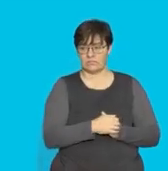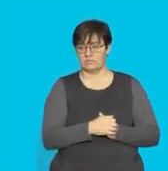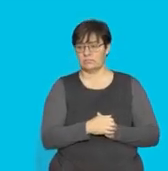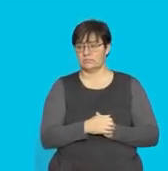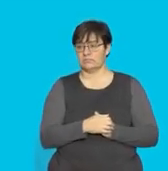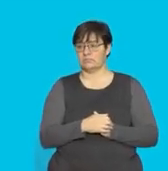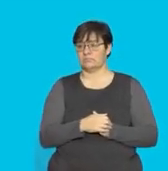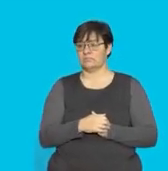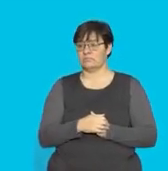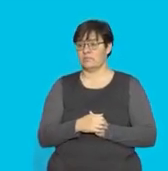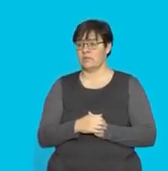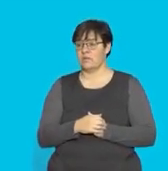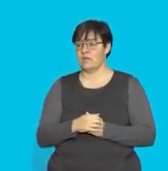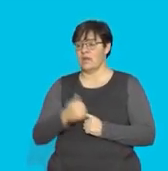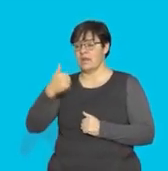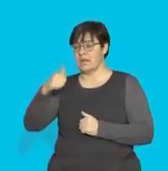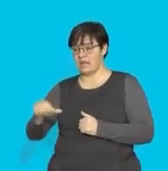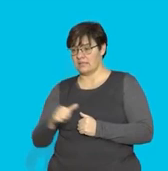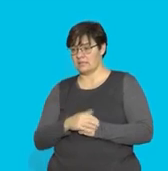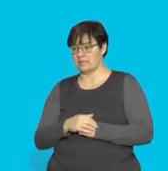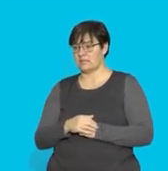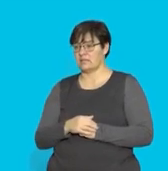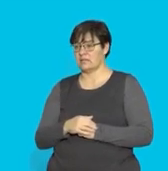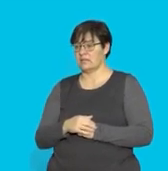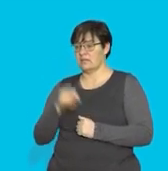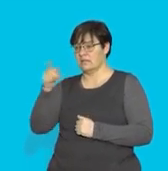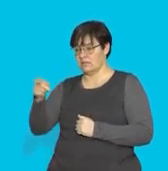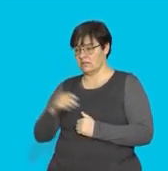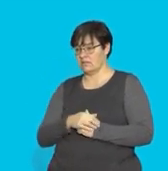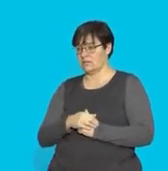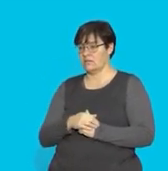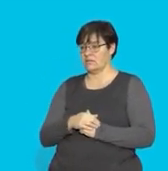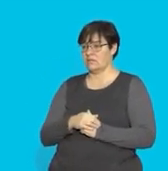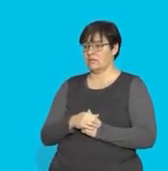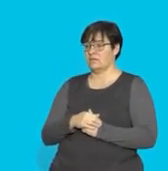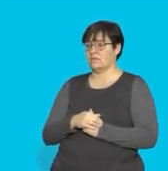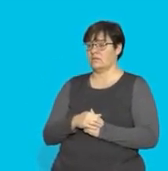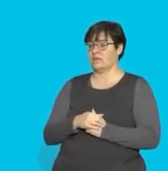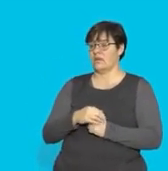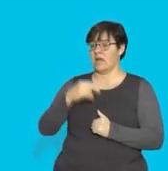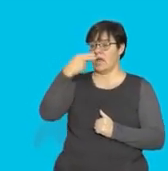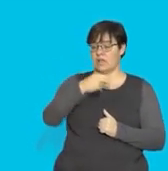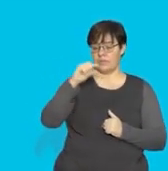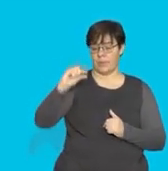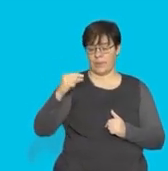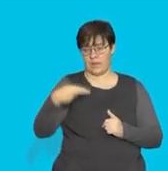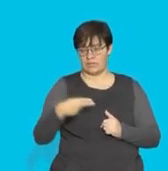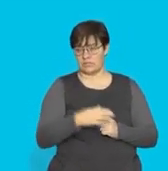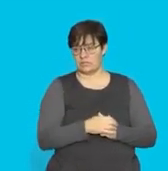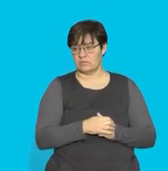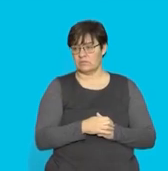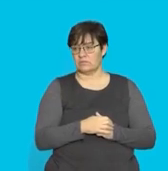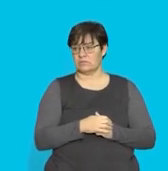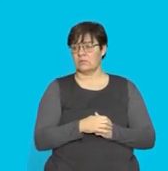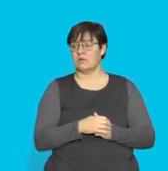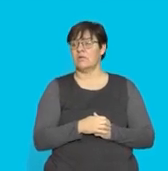that. So I've ticked that off. Notice the next female is this individual here who is heterozygous, which I've kind